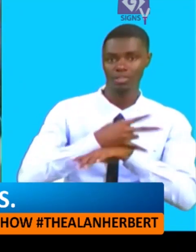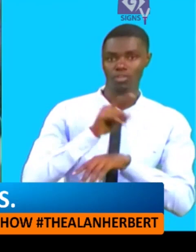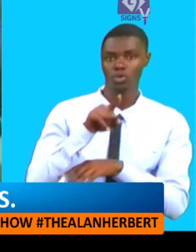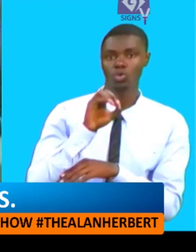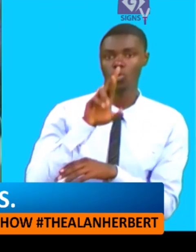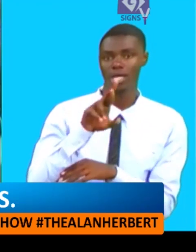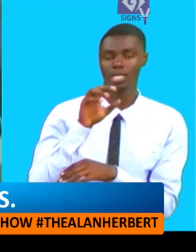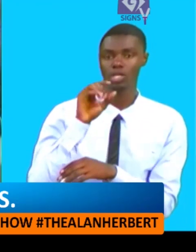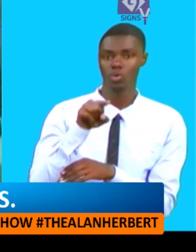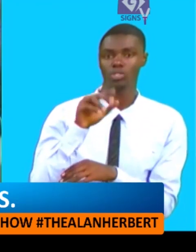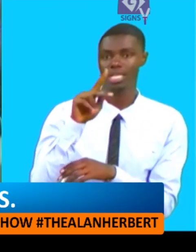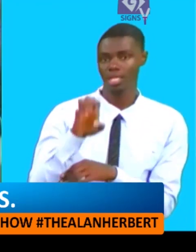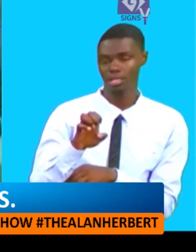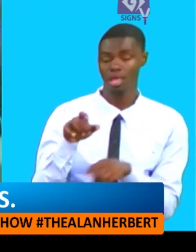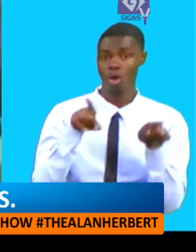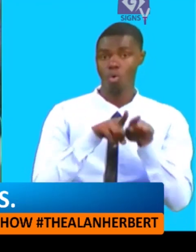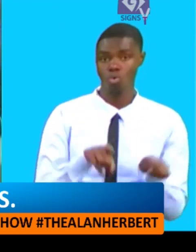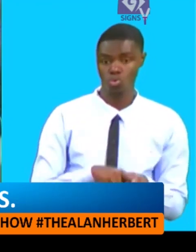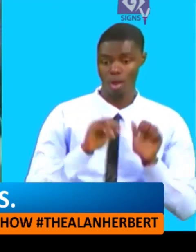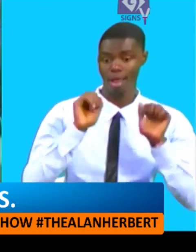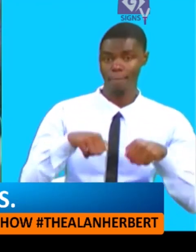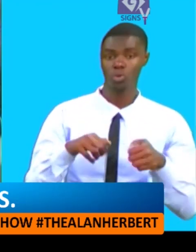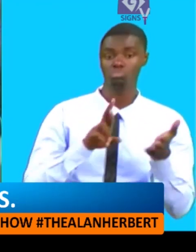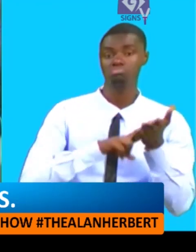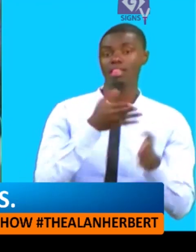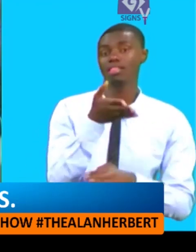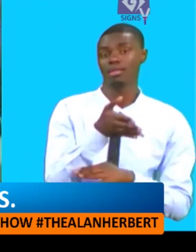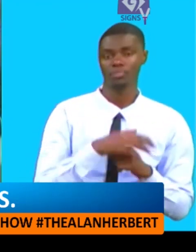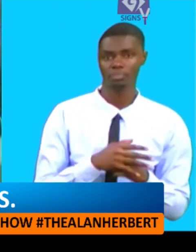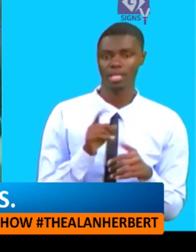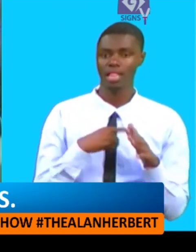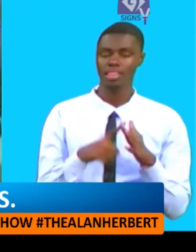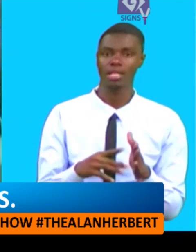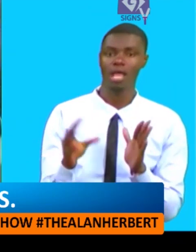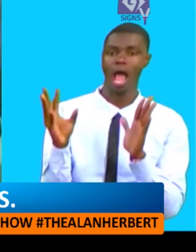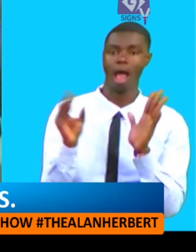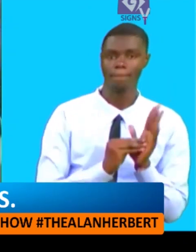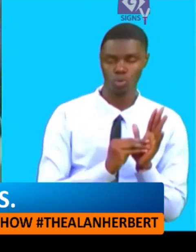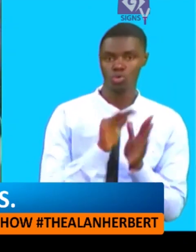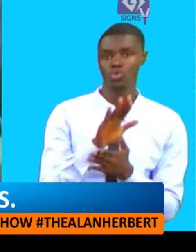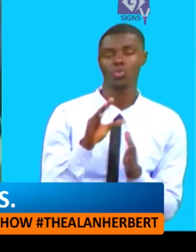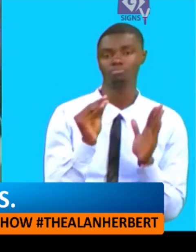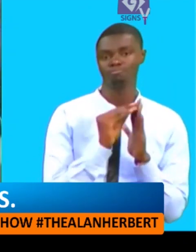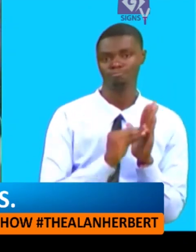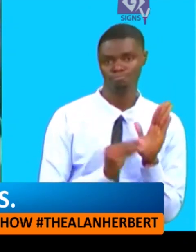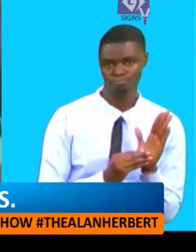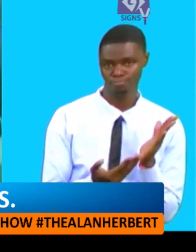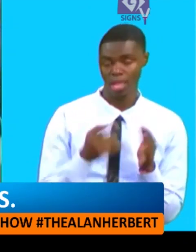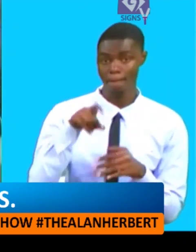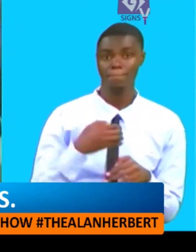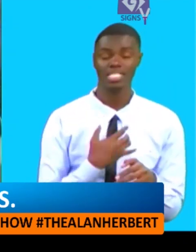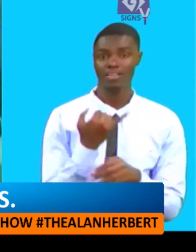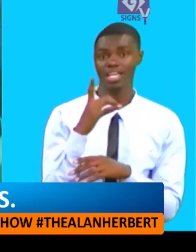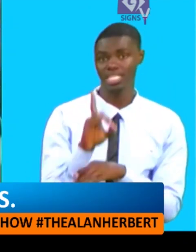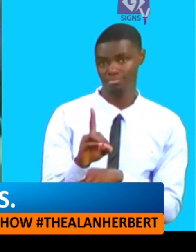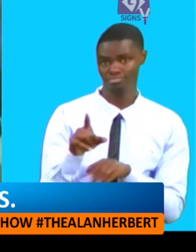www.nhif.or.ke. Okay. Yeah. So you'll also be able to make a registration there and then upload your details. You'll be required to have your ID Yes.